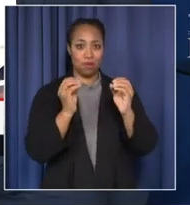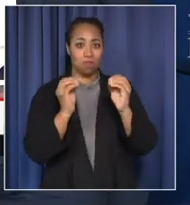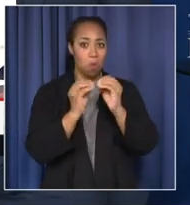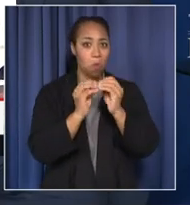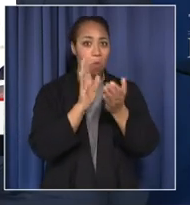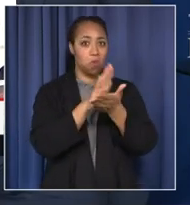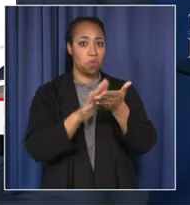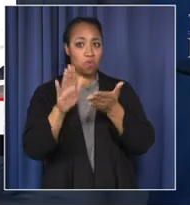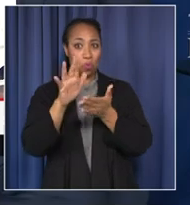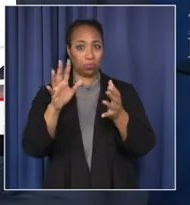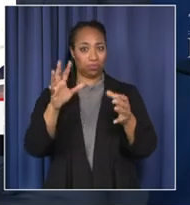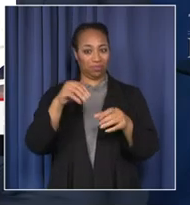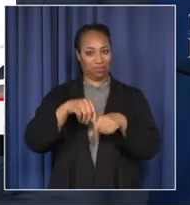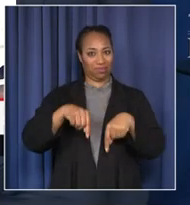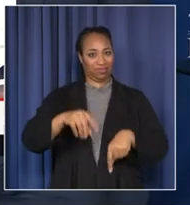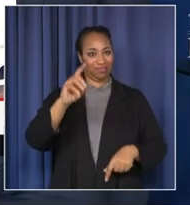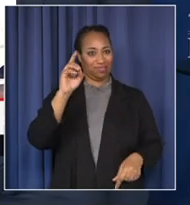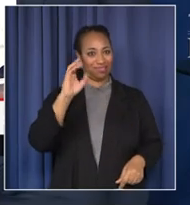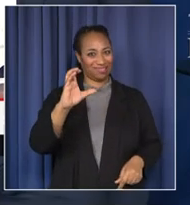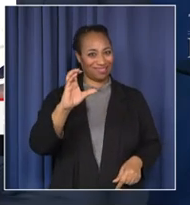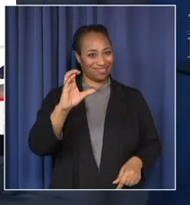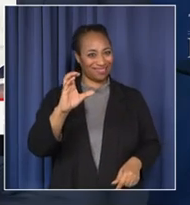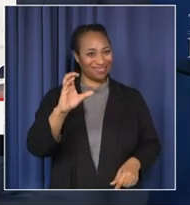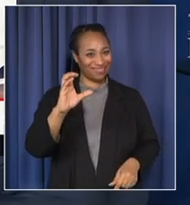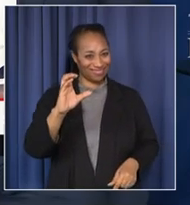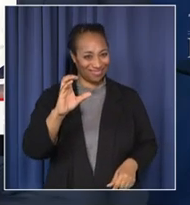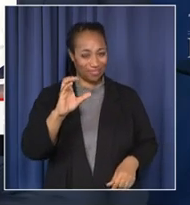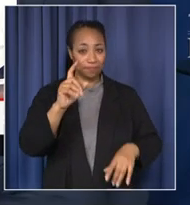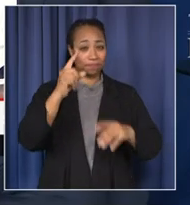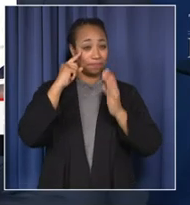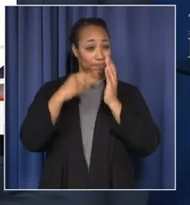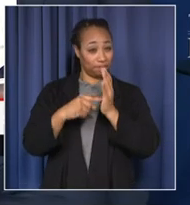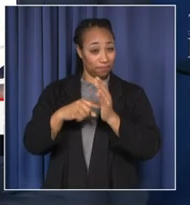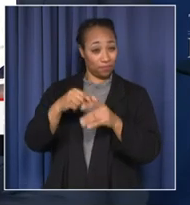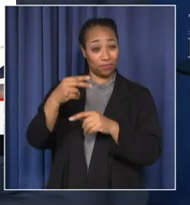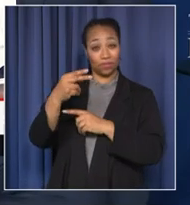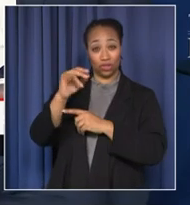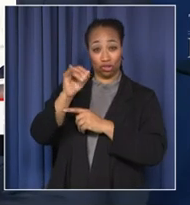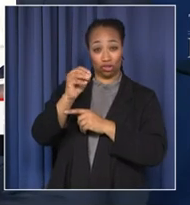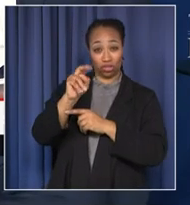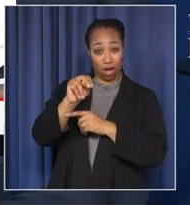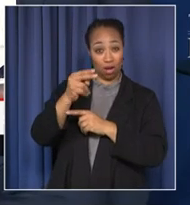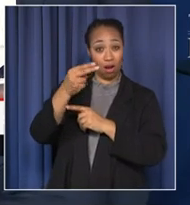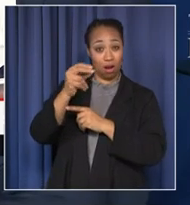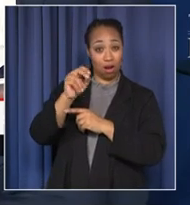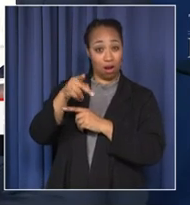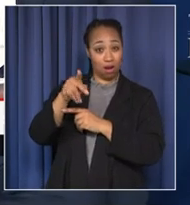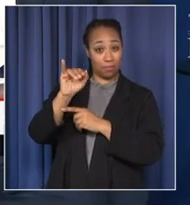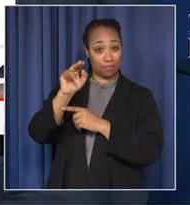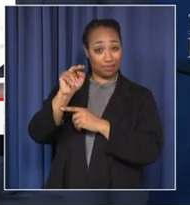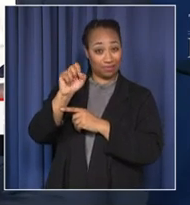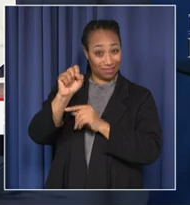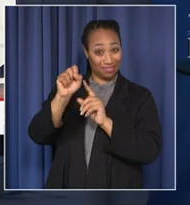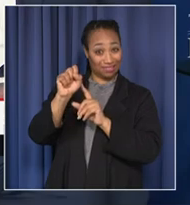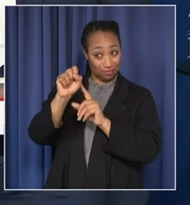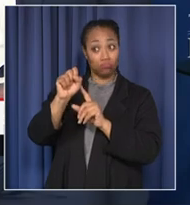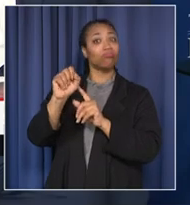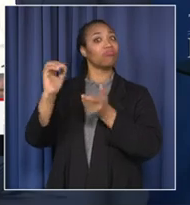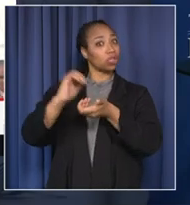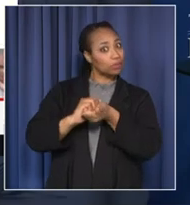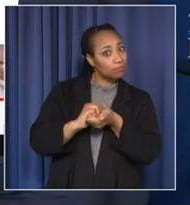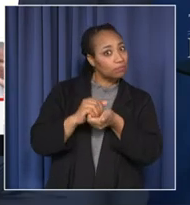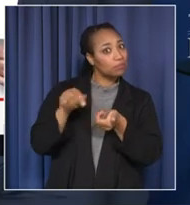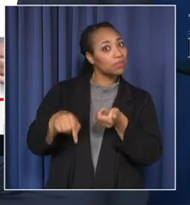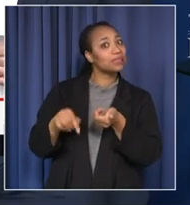recently opened, USC has made a big investment in D.C. In addition to our great universities.